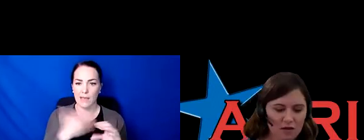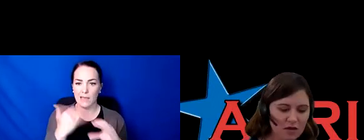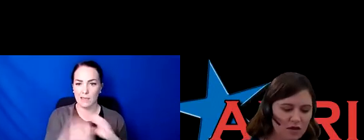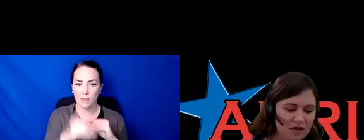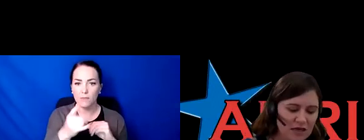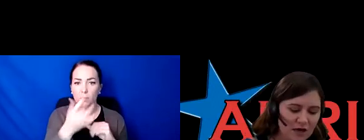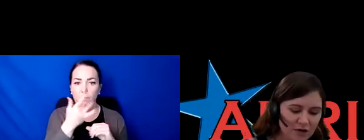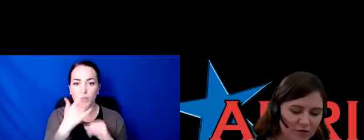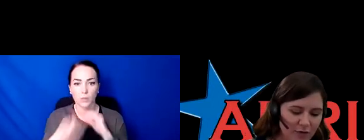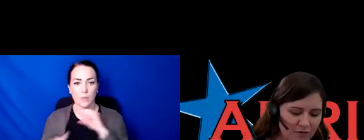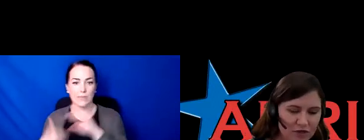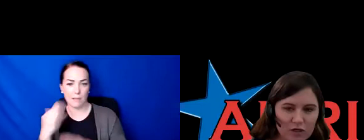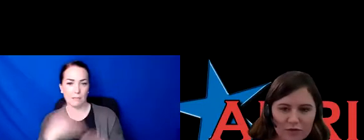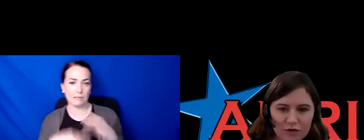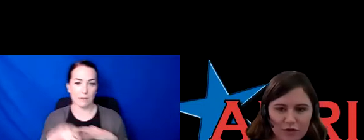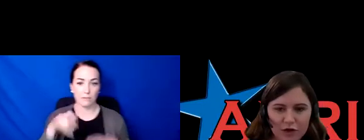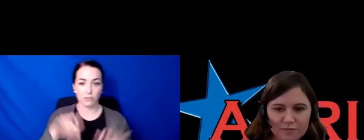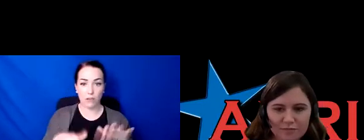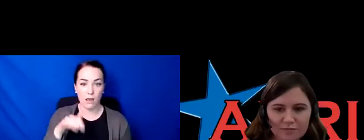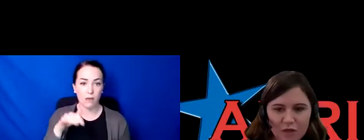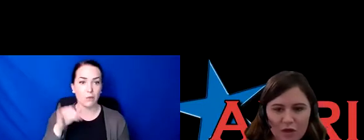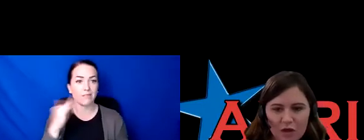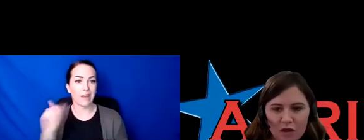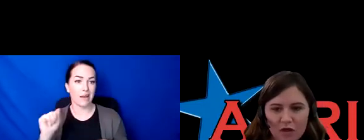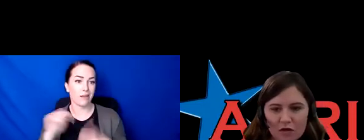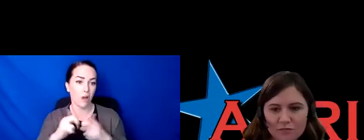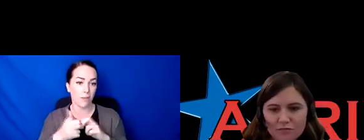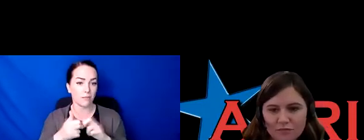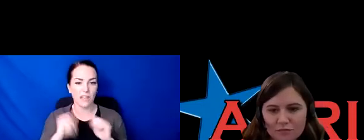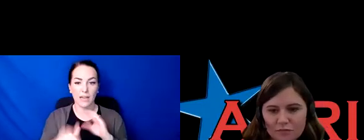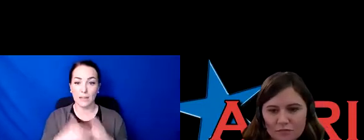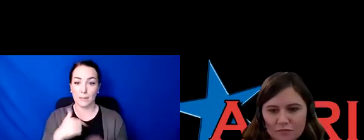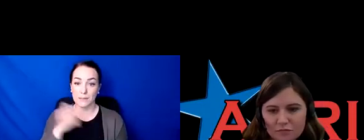me there if you have any troubles during the call.